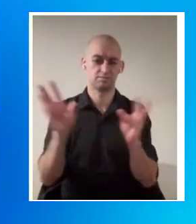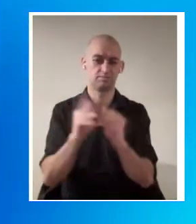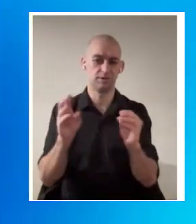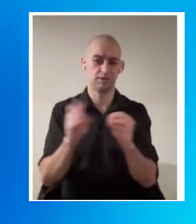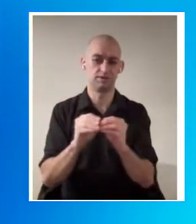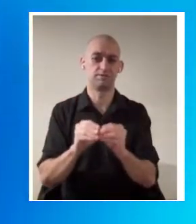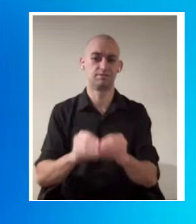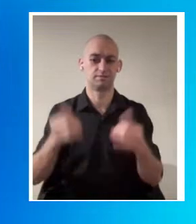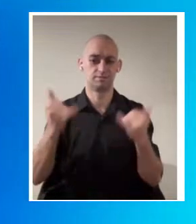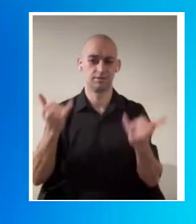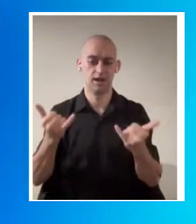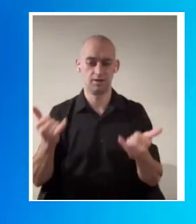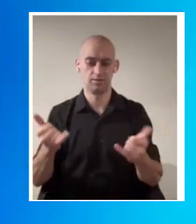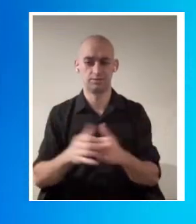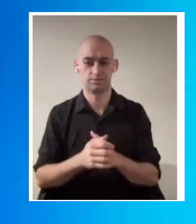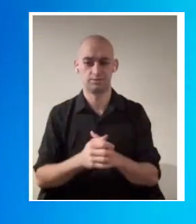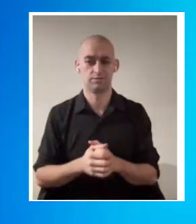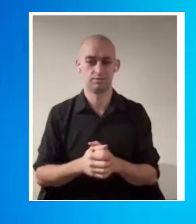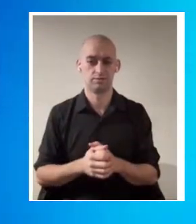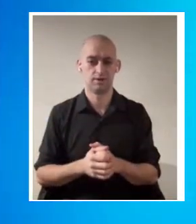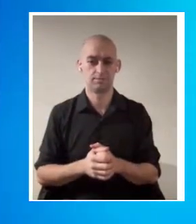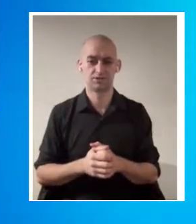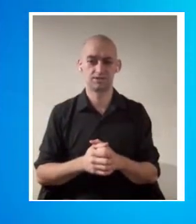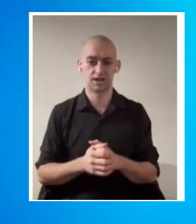needs should the county focus on?